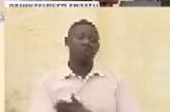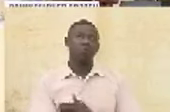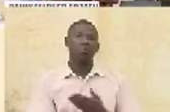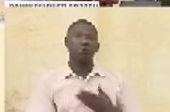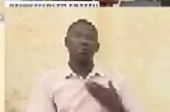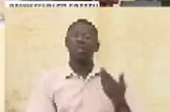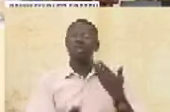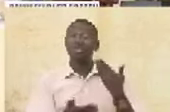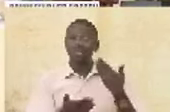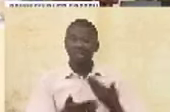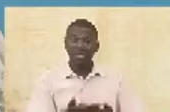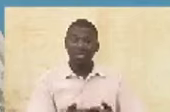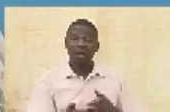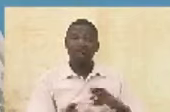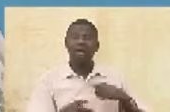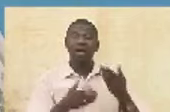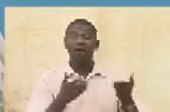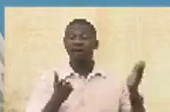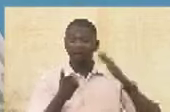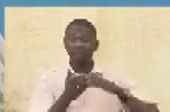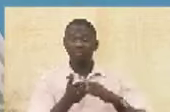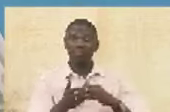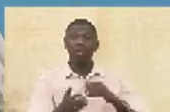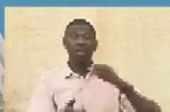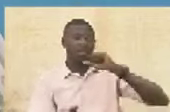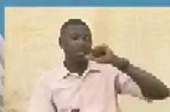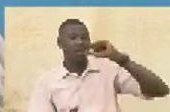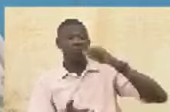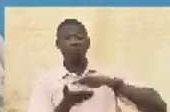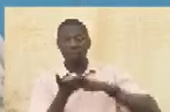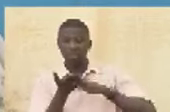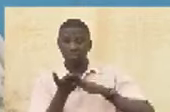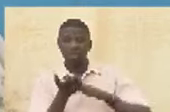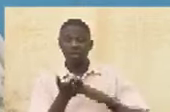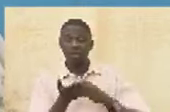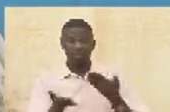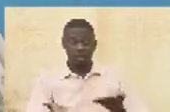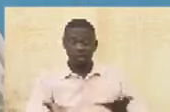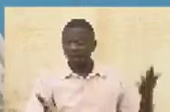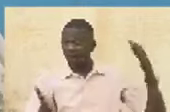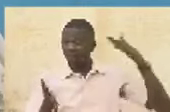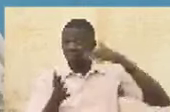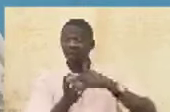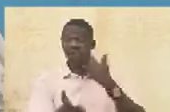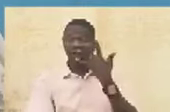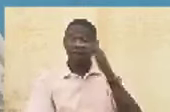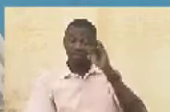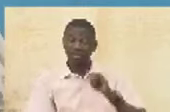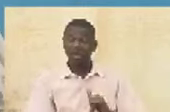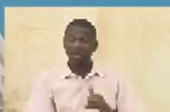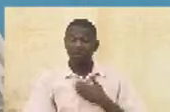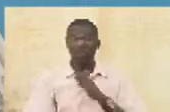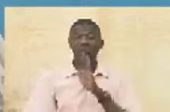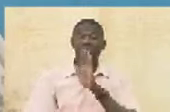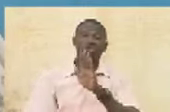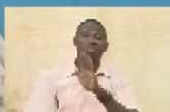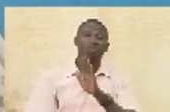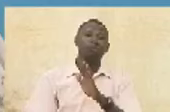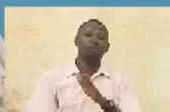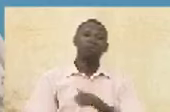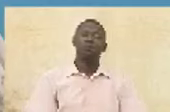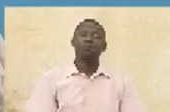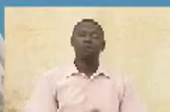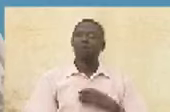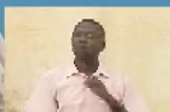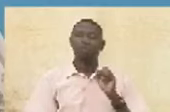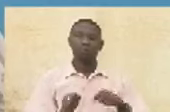But since after taking this medicine, this is the fifth year that I stopped farming. I can't